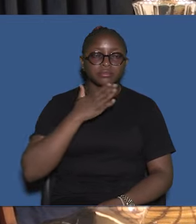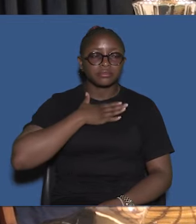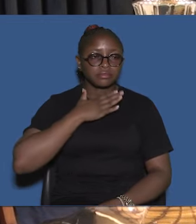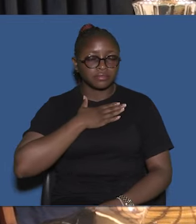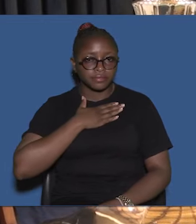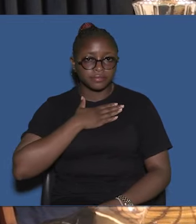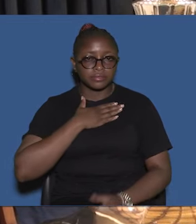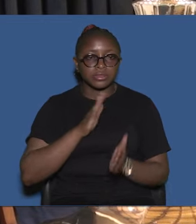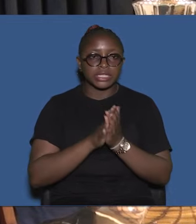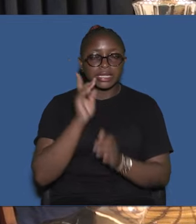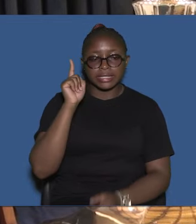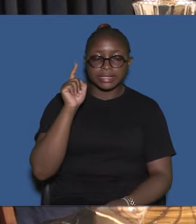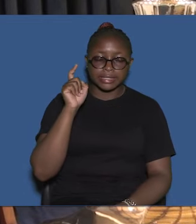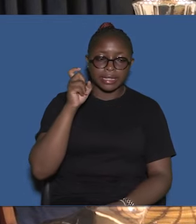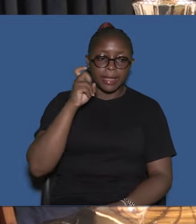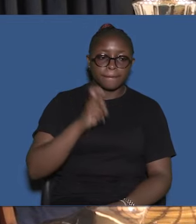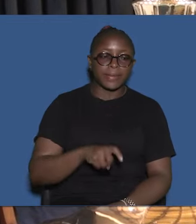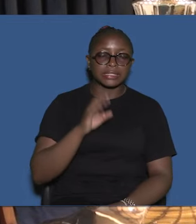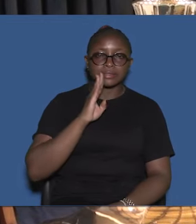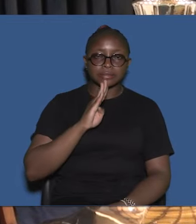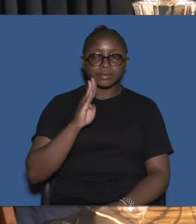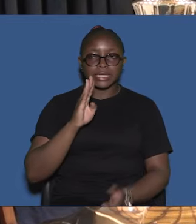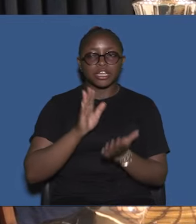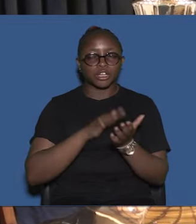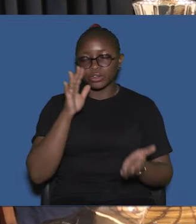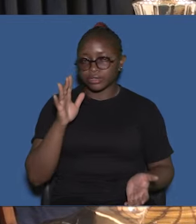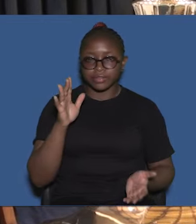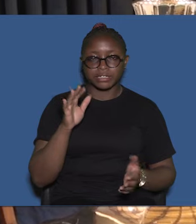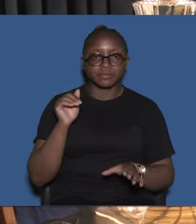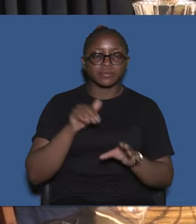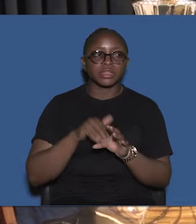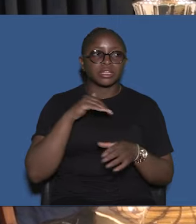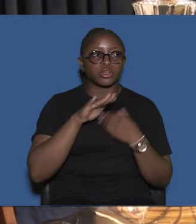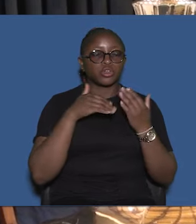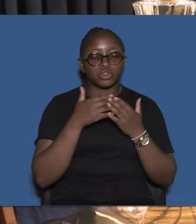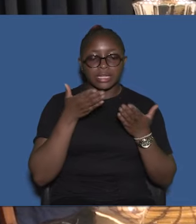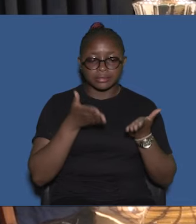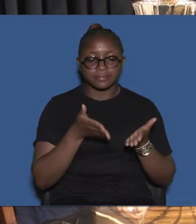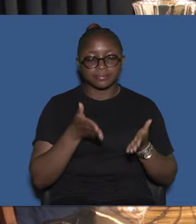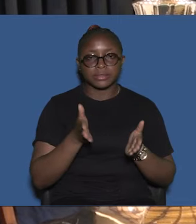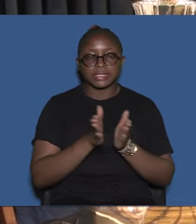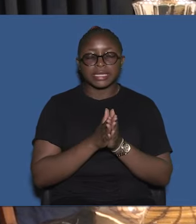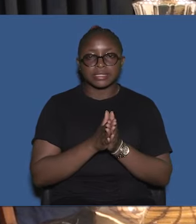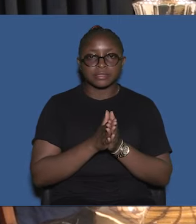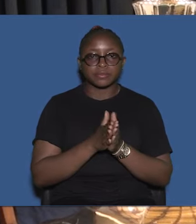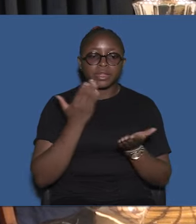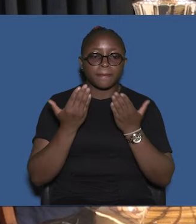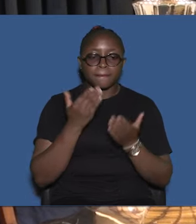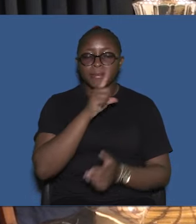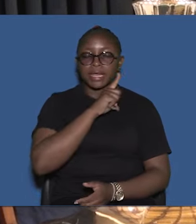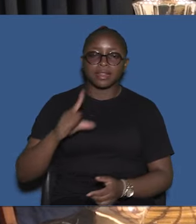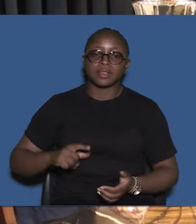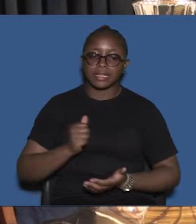to be the one who is being glorified in all this. And so may the Lord help us to